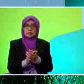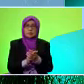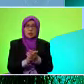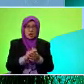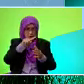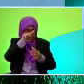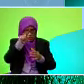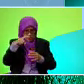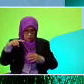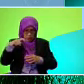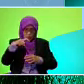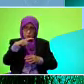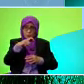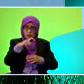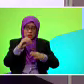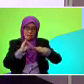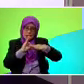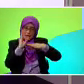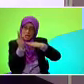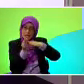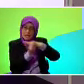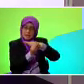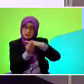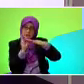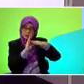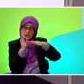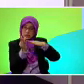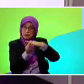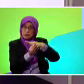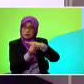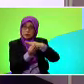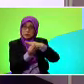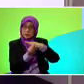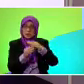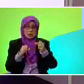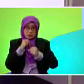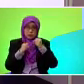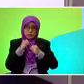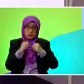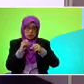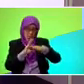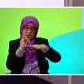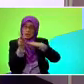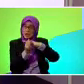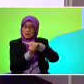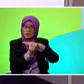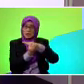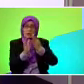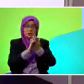also athlete's foot. Athlete's foot is a condition where your feet becomes